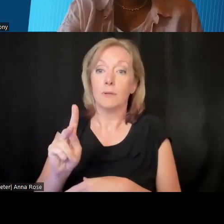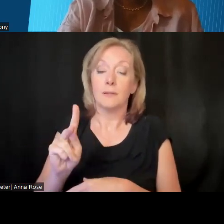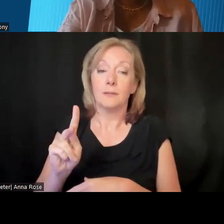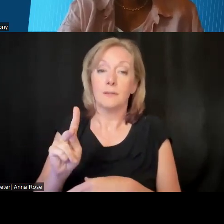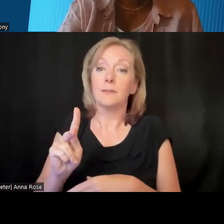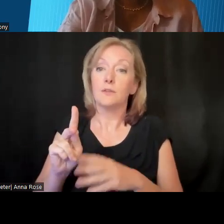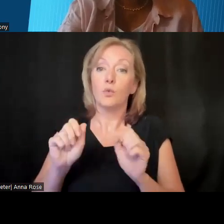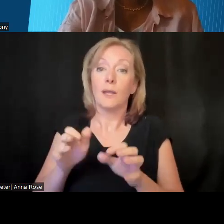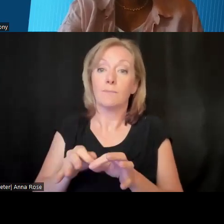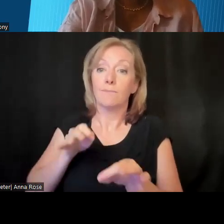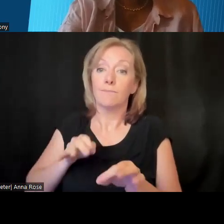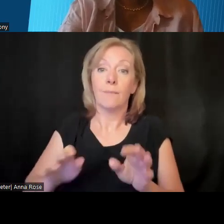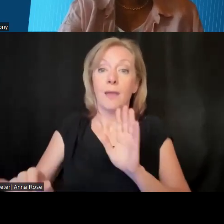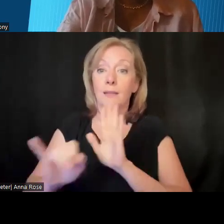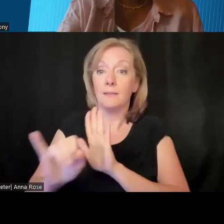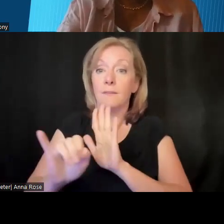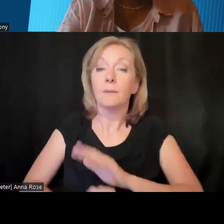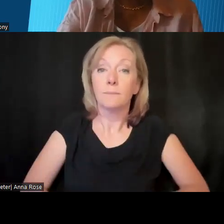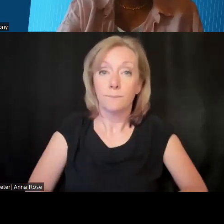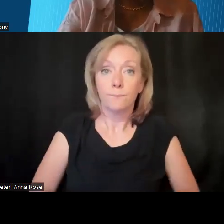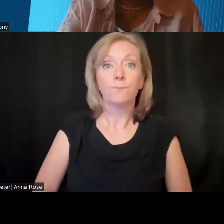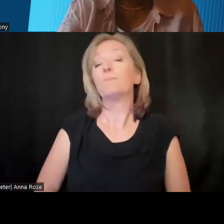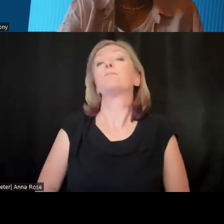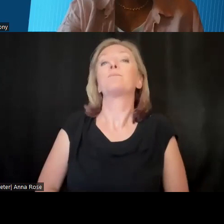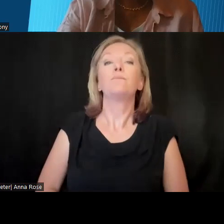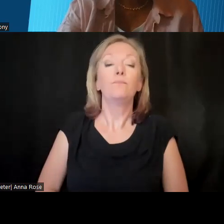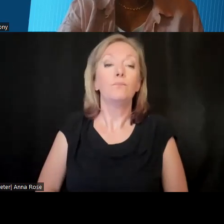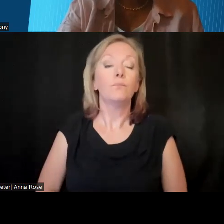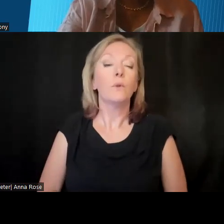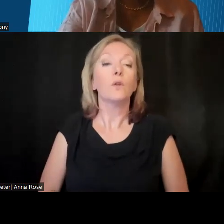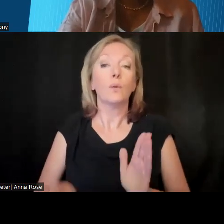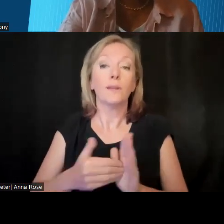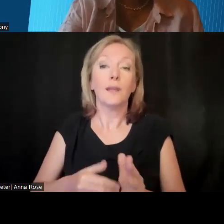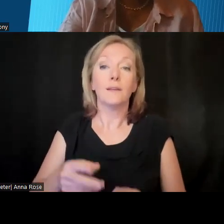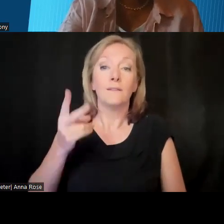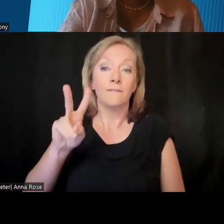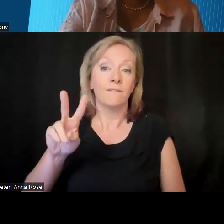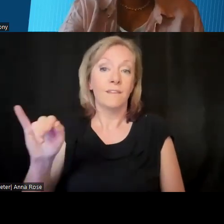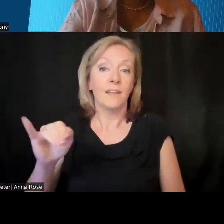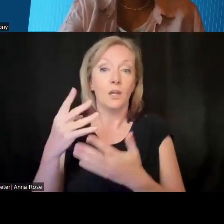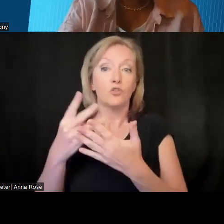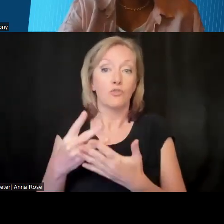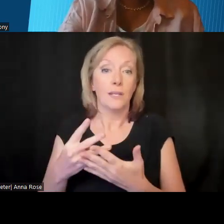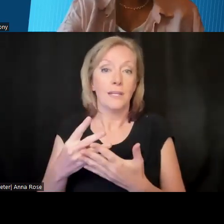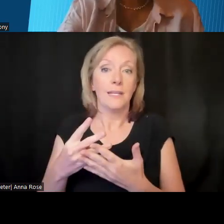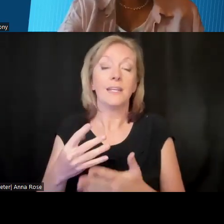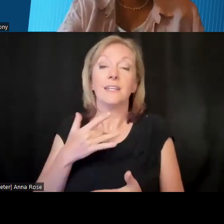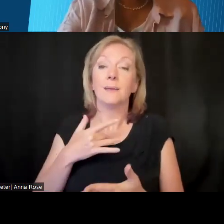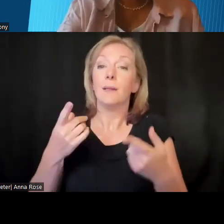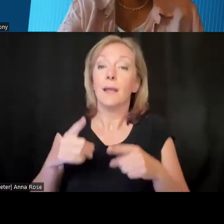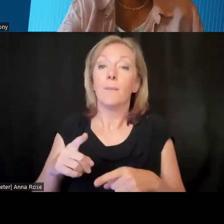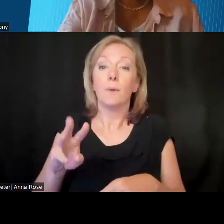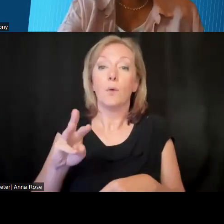be identified incredibly early. So visual impairment screenings often rely on baby visits.